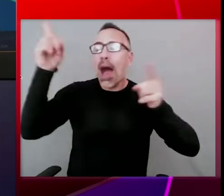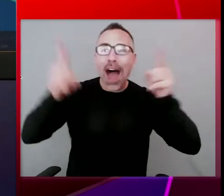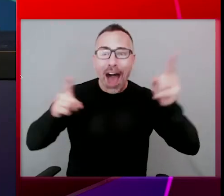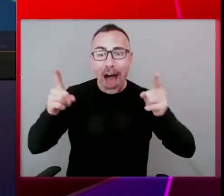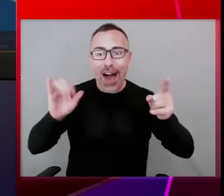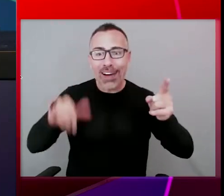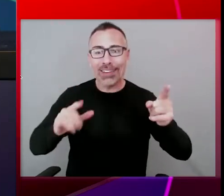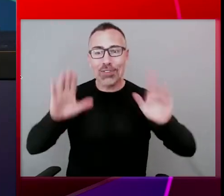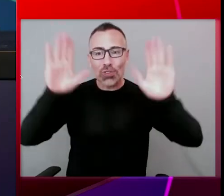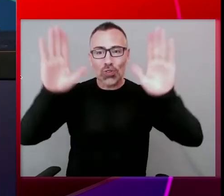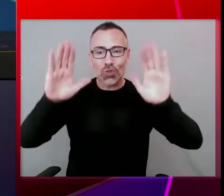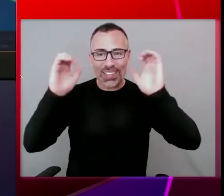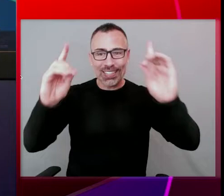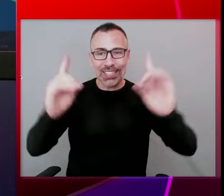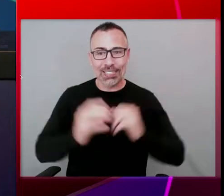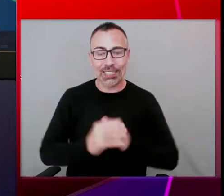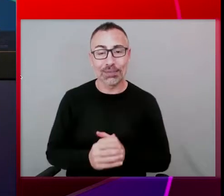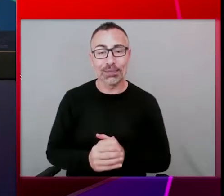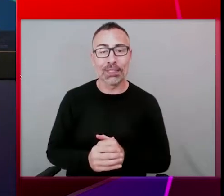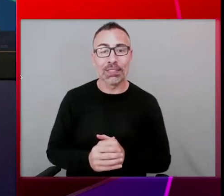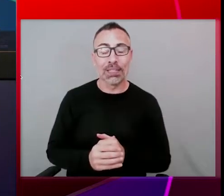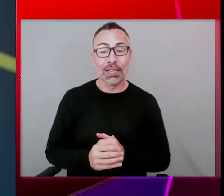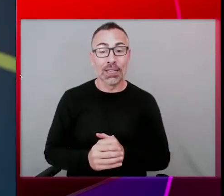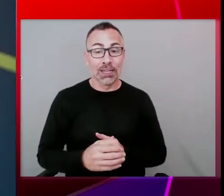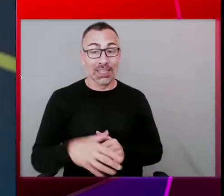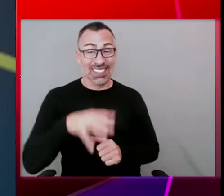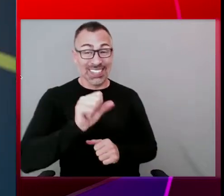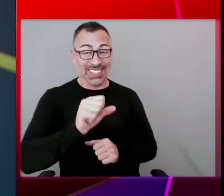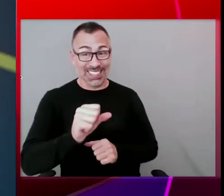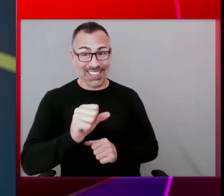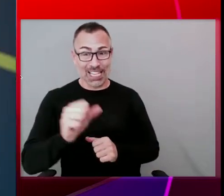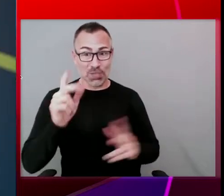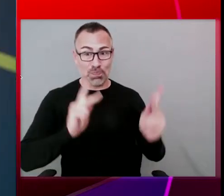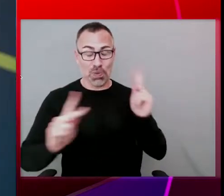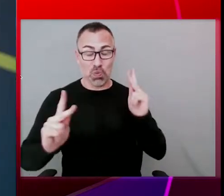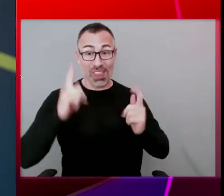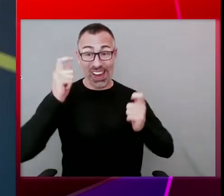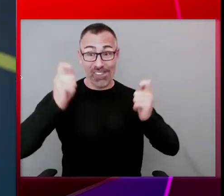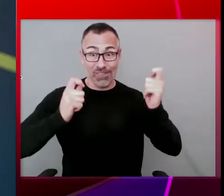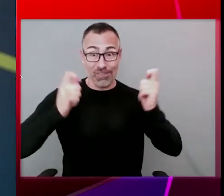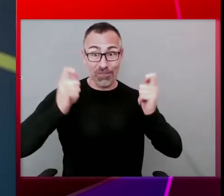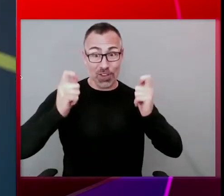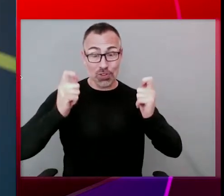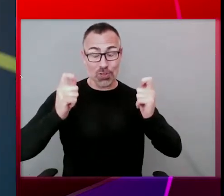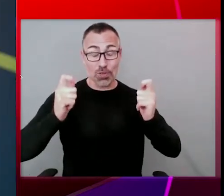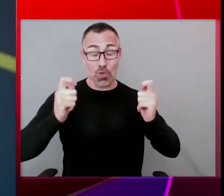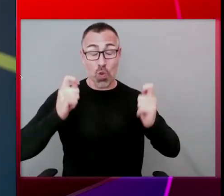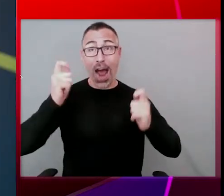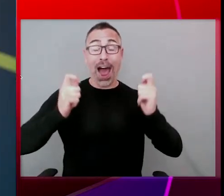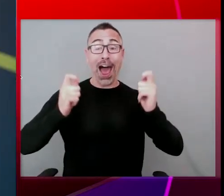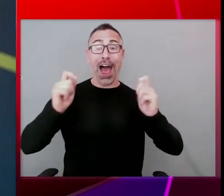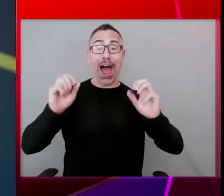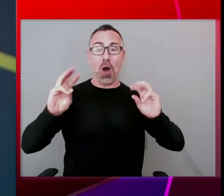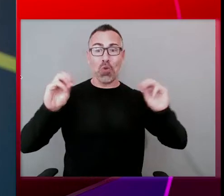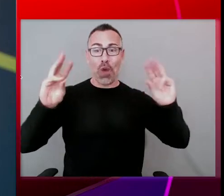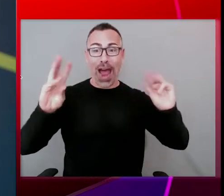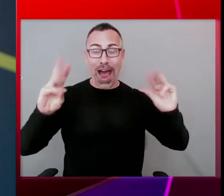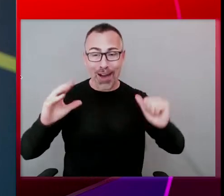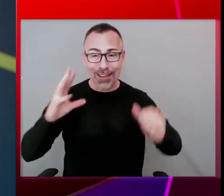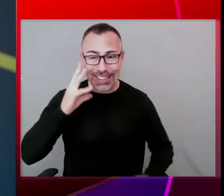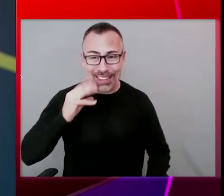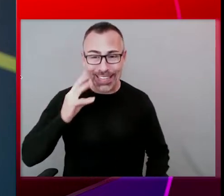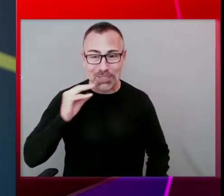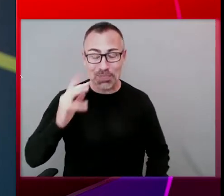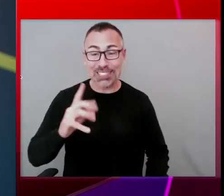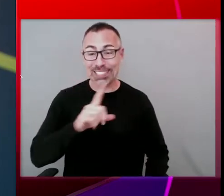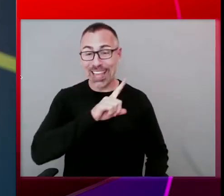tool. Yeah, the visceral reaction that we get from people who experience it and actually walk over and pick up the mic